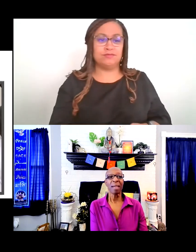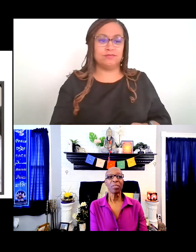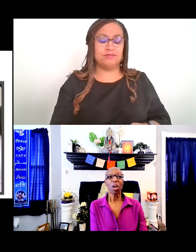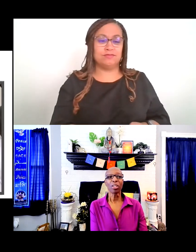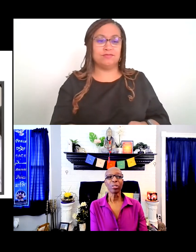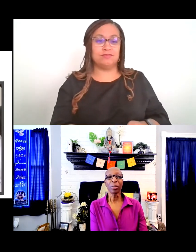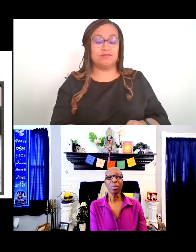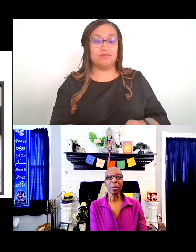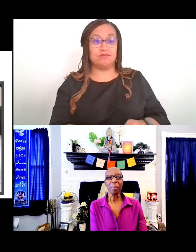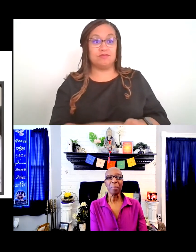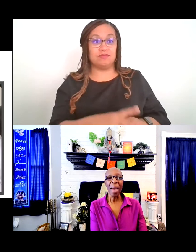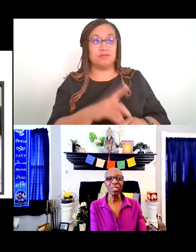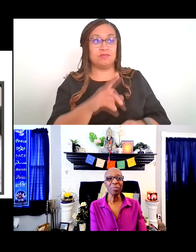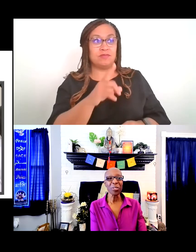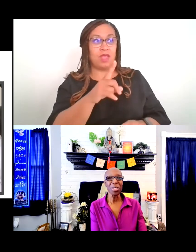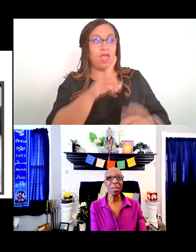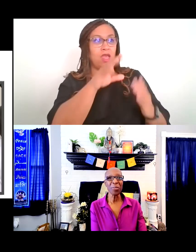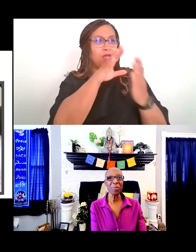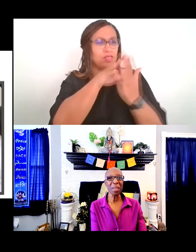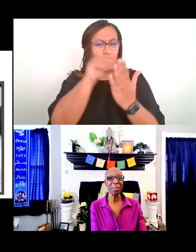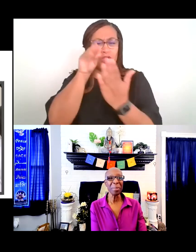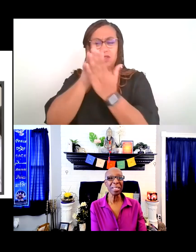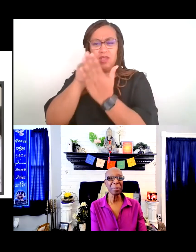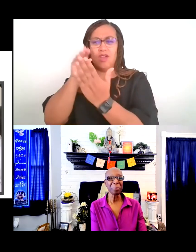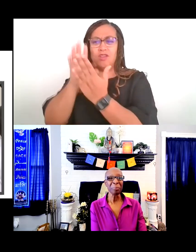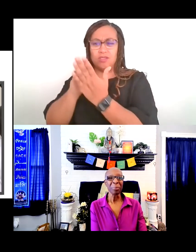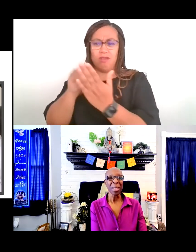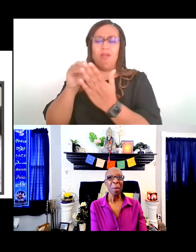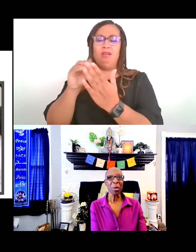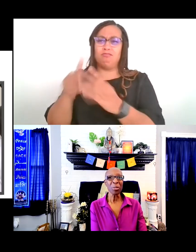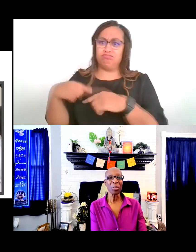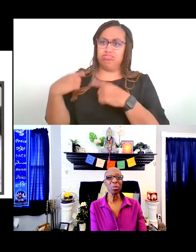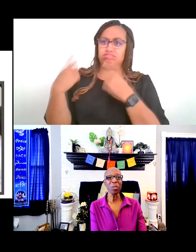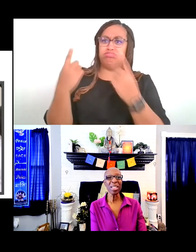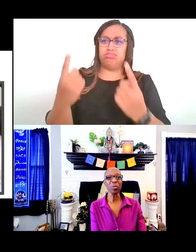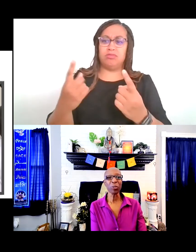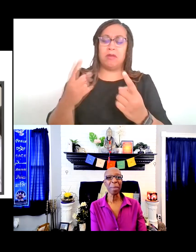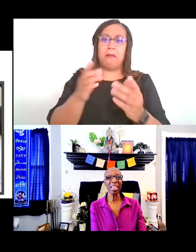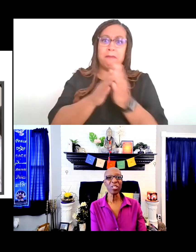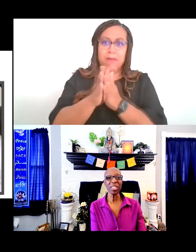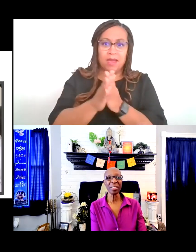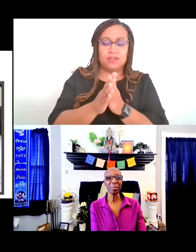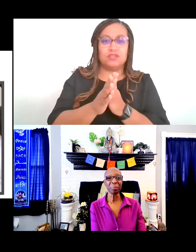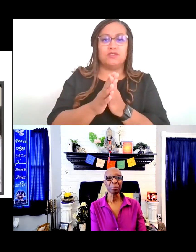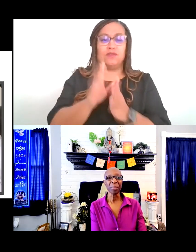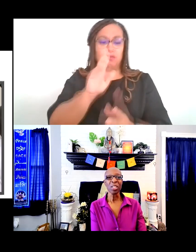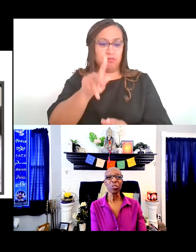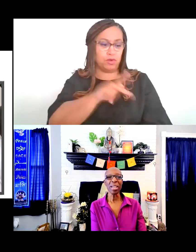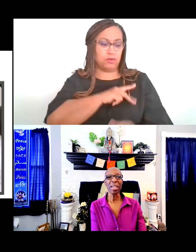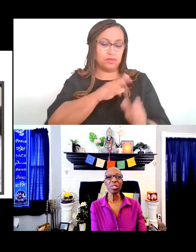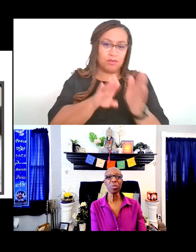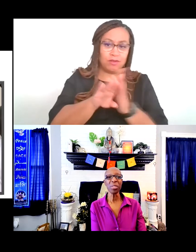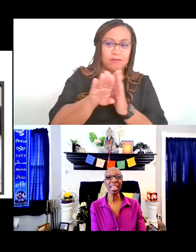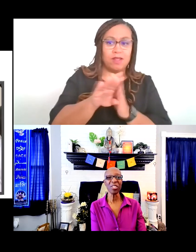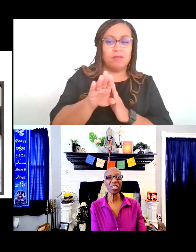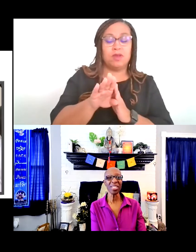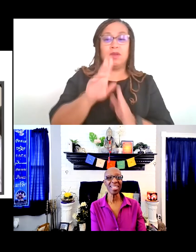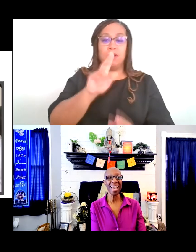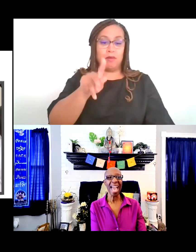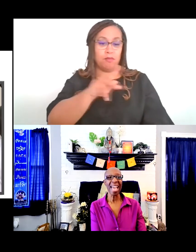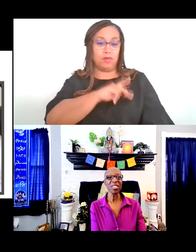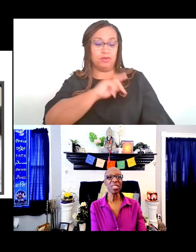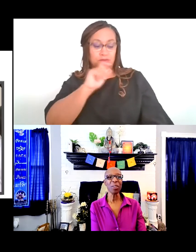As a lifelong learner with a passion for self-development, personal transformation,